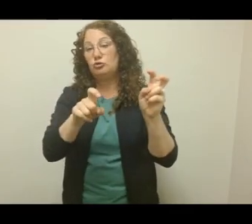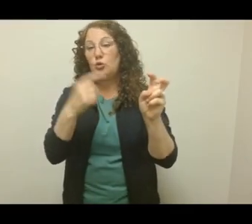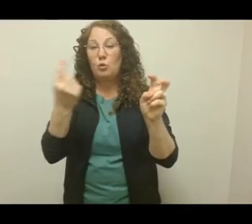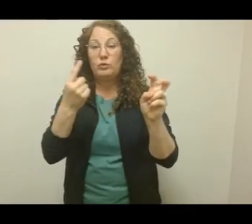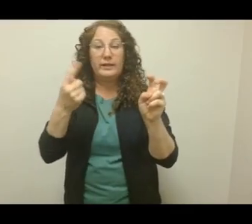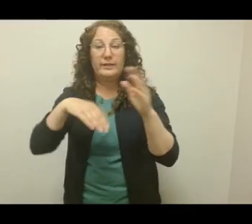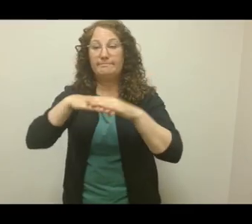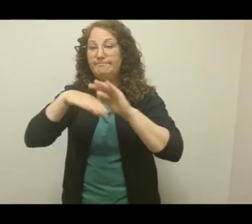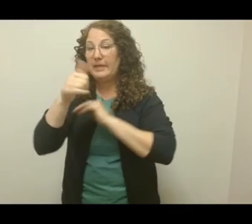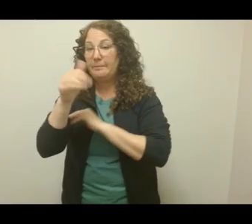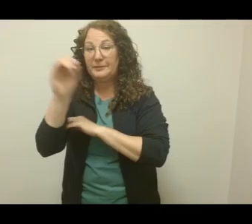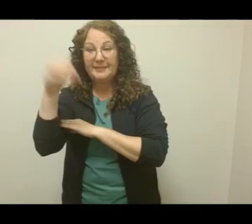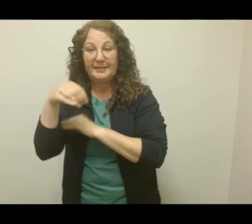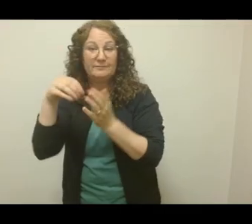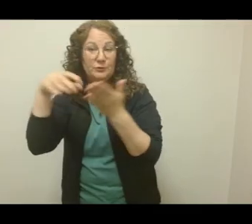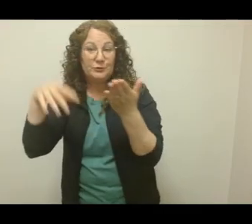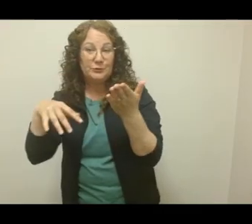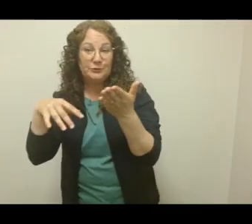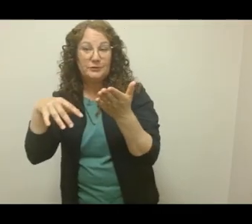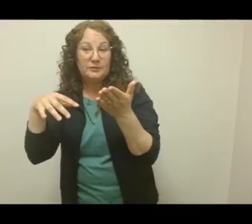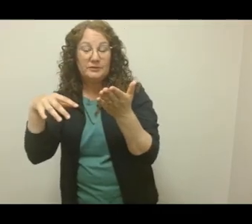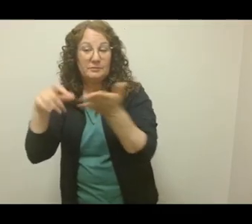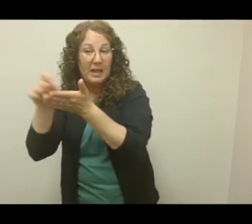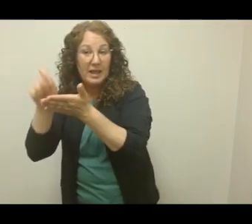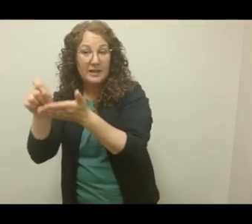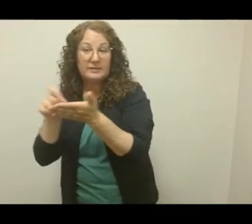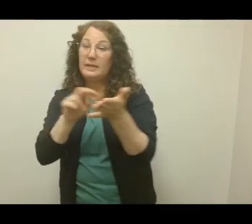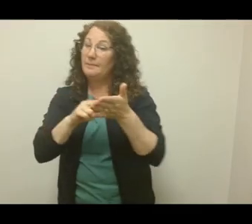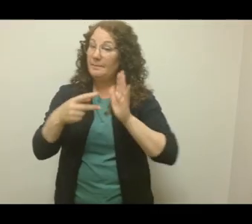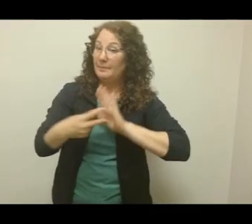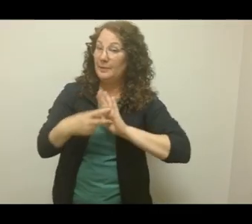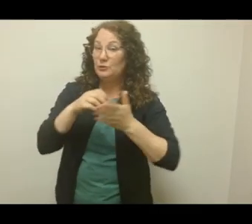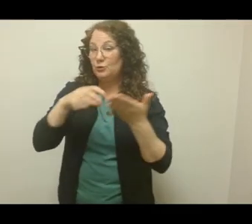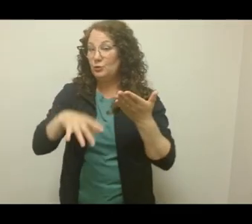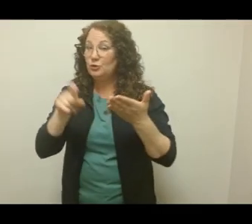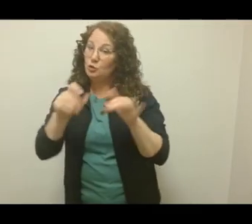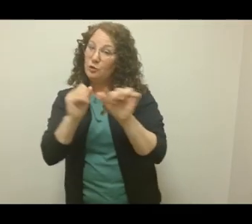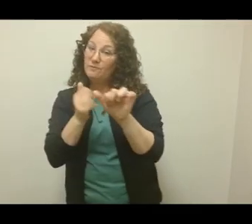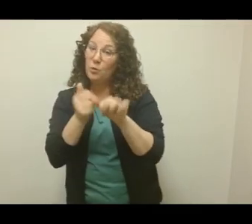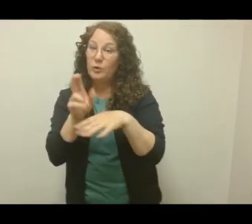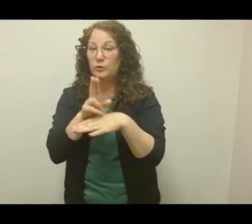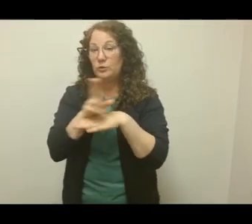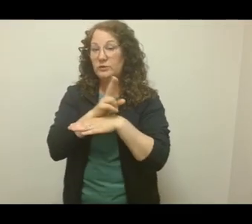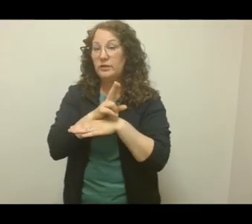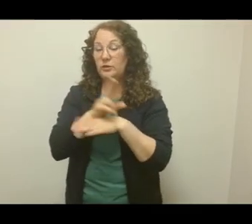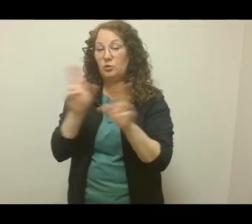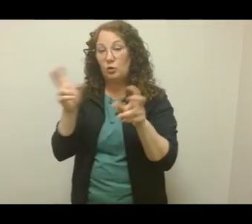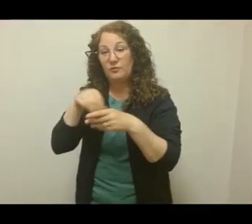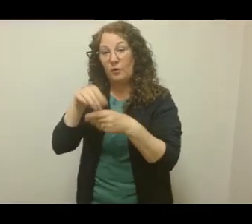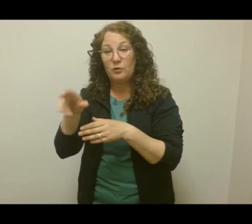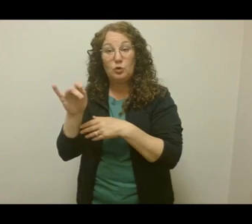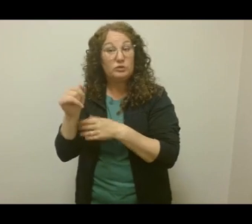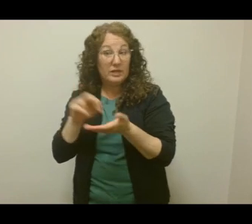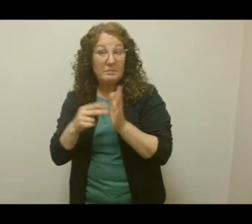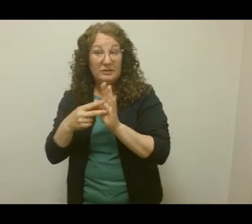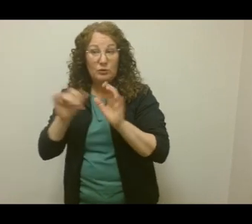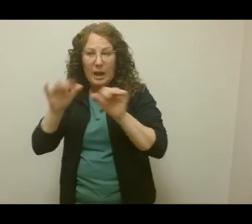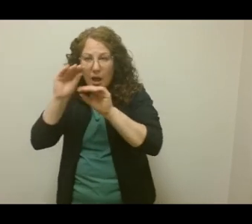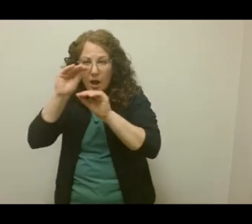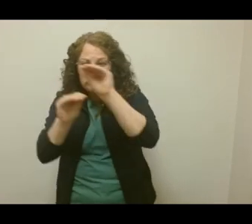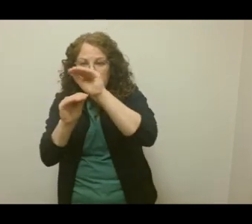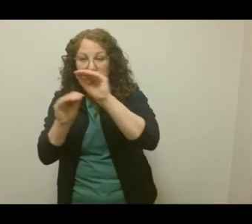up 10% of student papers. Therefore, students should avoid using quotes in their notes, right? You could reverse it as well.